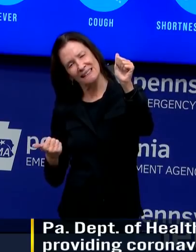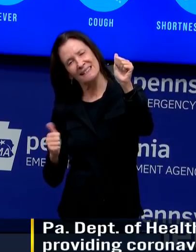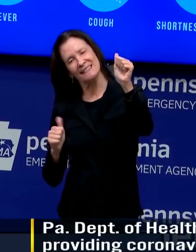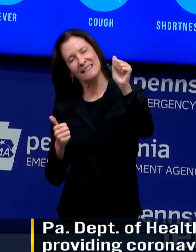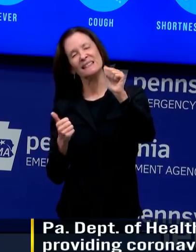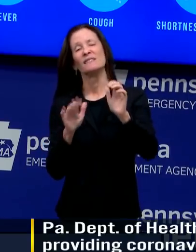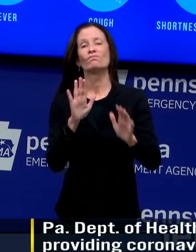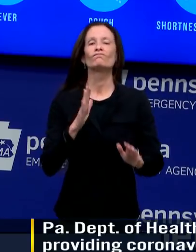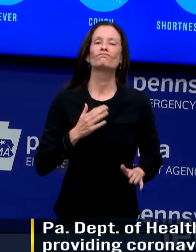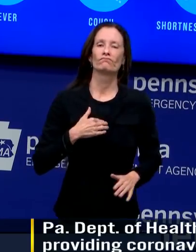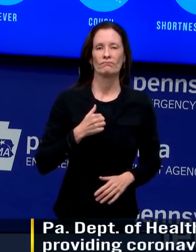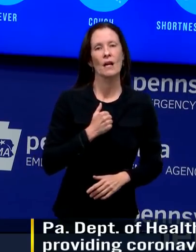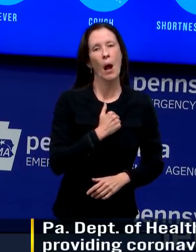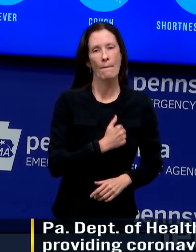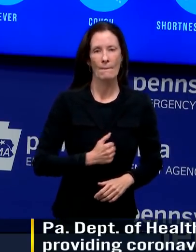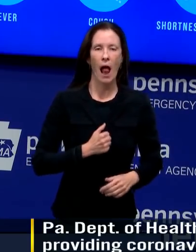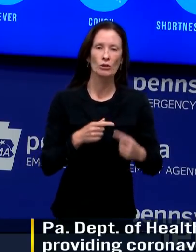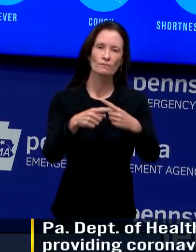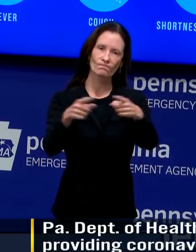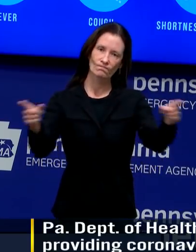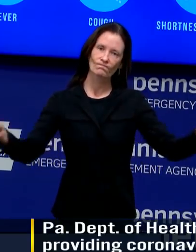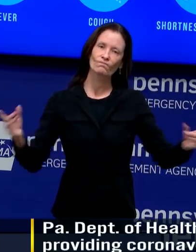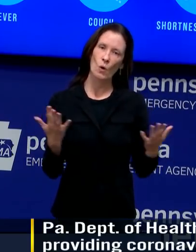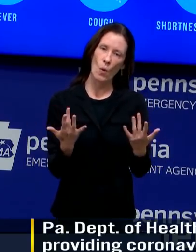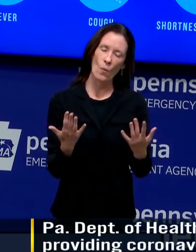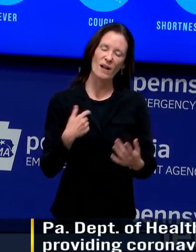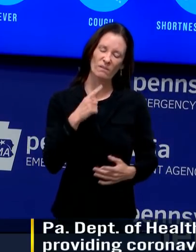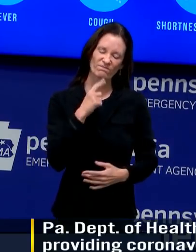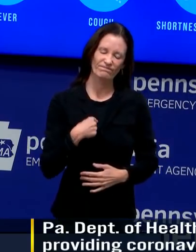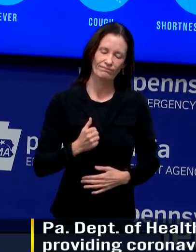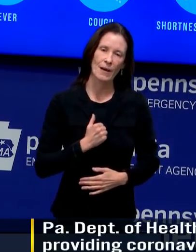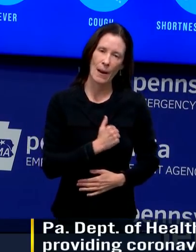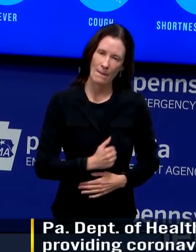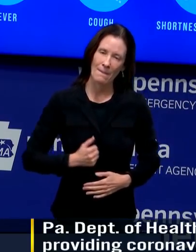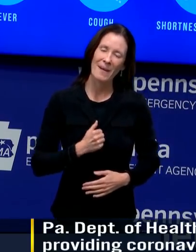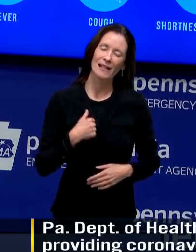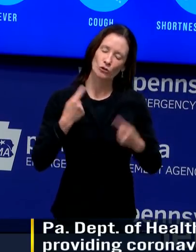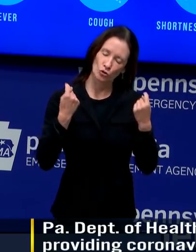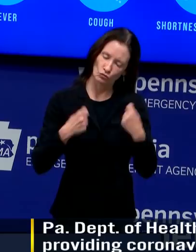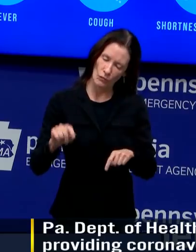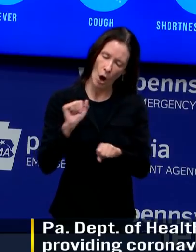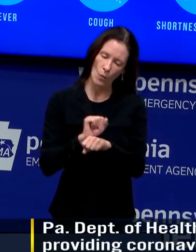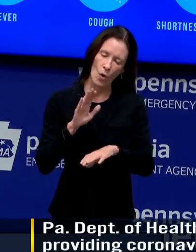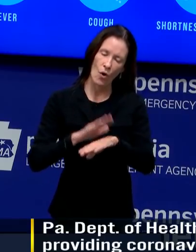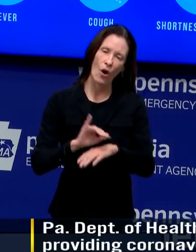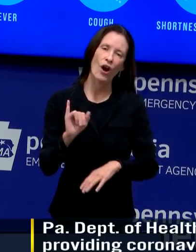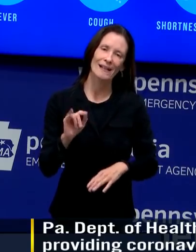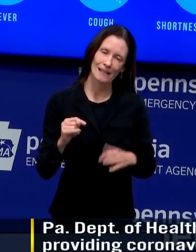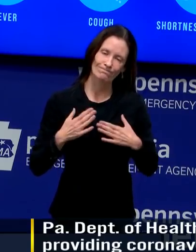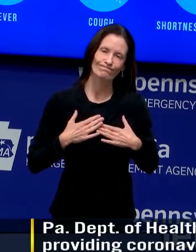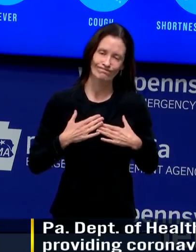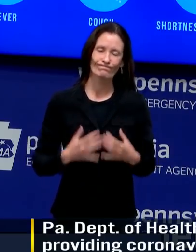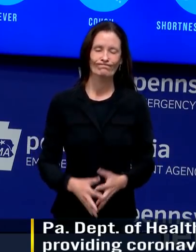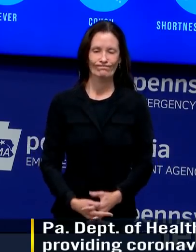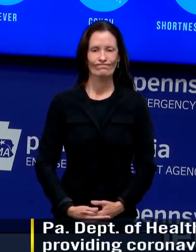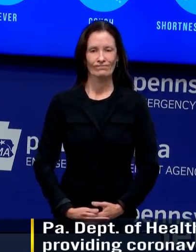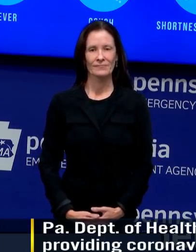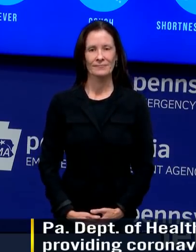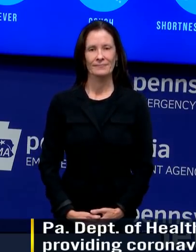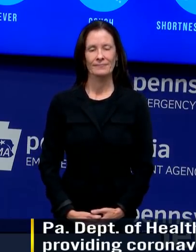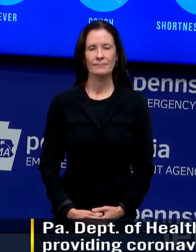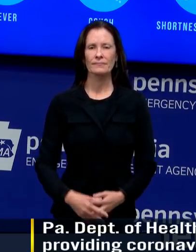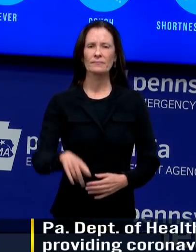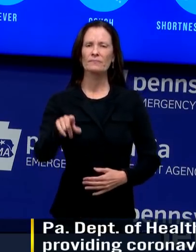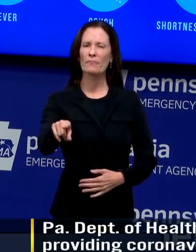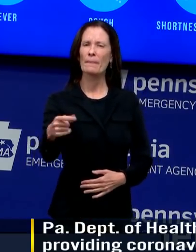on it. Governor, from the Associated Press, why wait until May 8th to reopen counties where there's so few cases they'll never